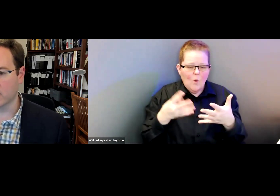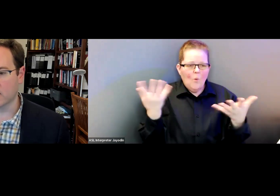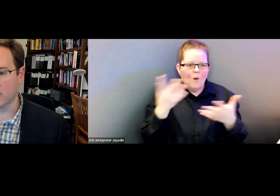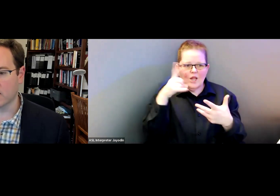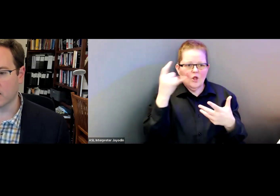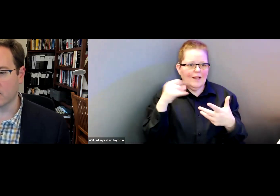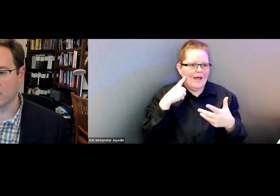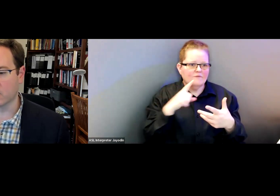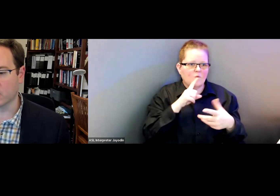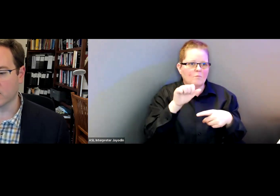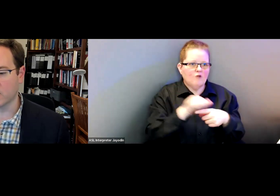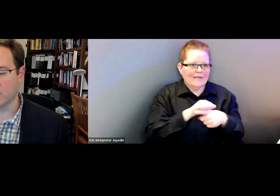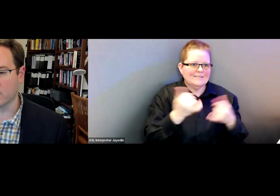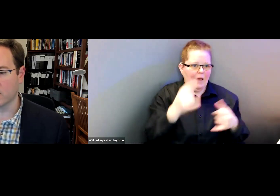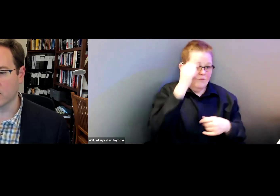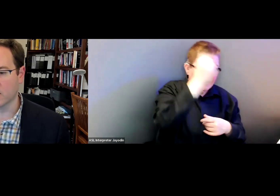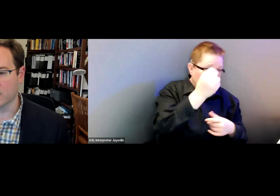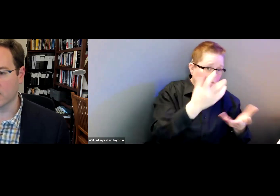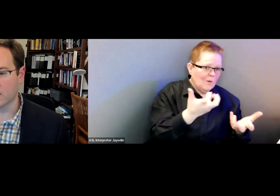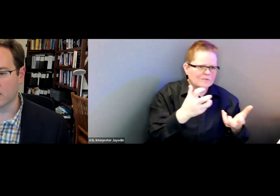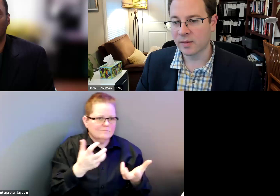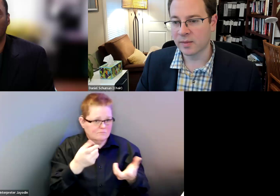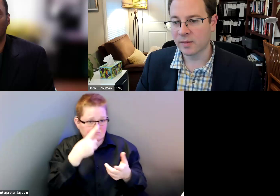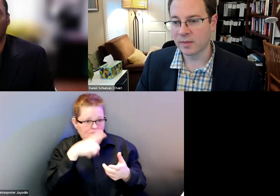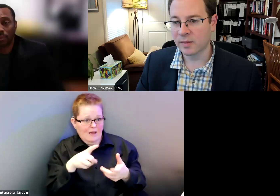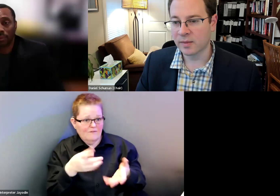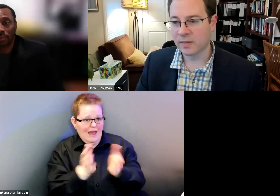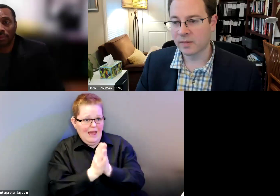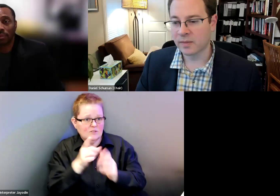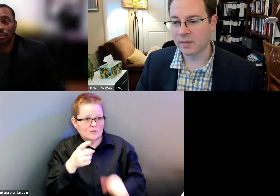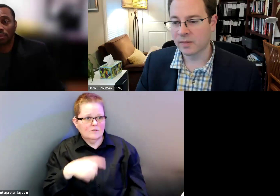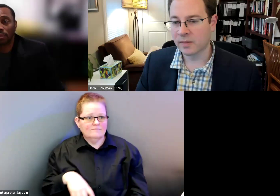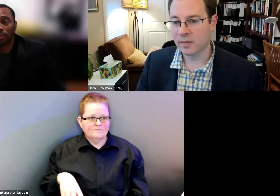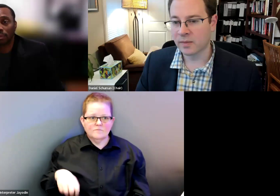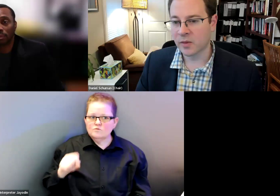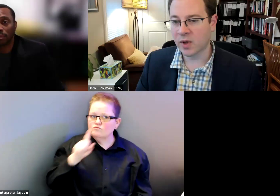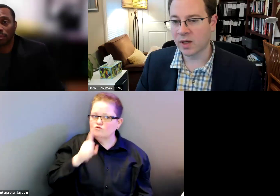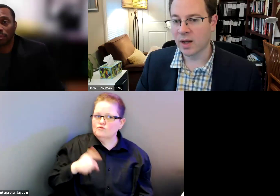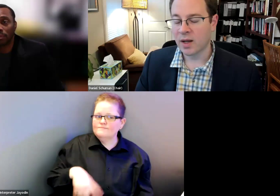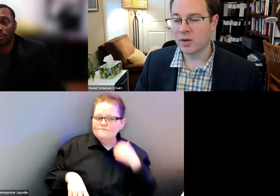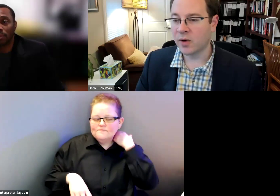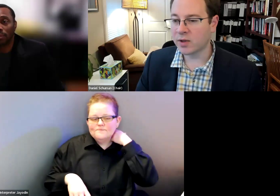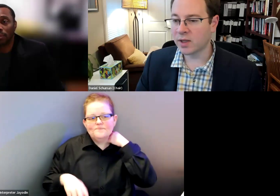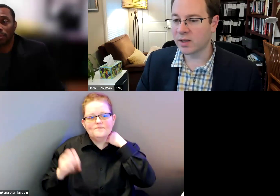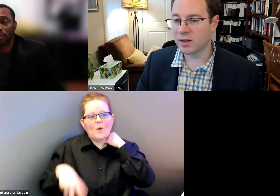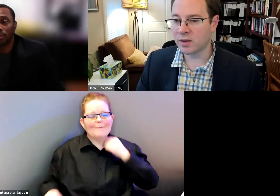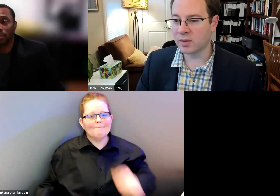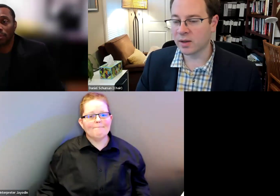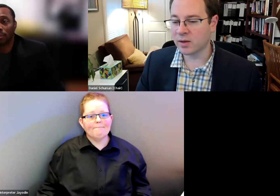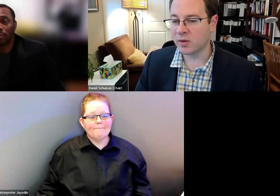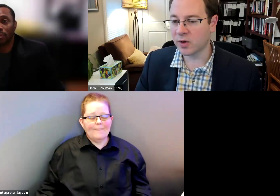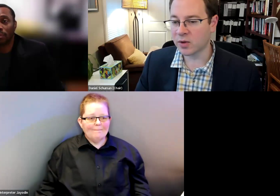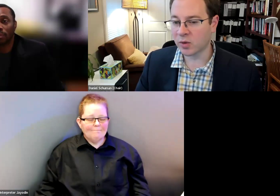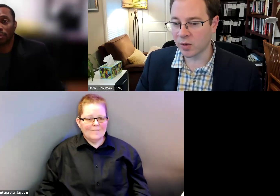practice? Is that a fair request to make of you? Sure. Yeah. Happy to do so. Okay. Do you folks think that